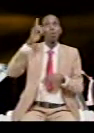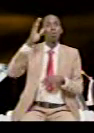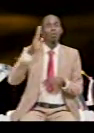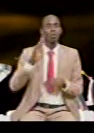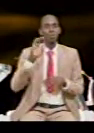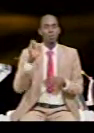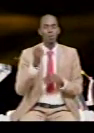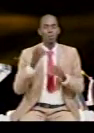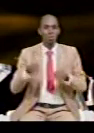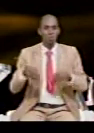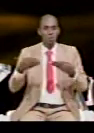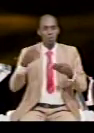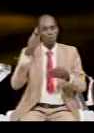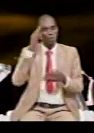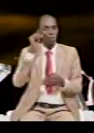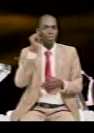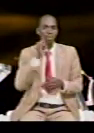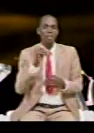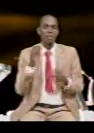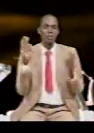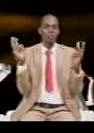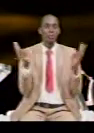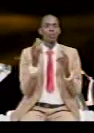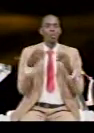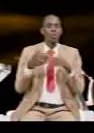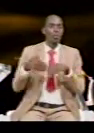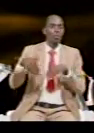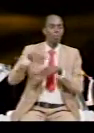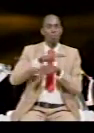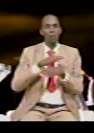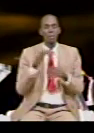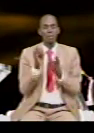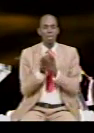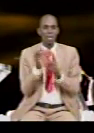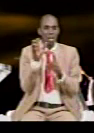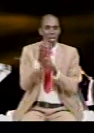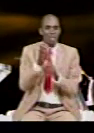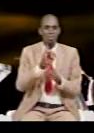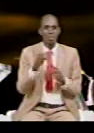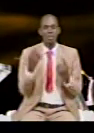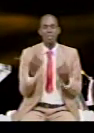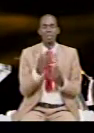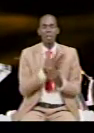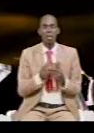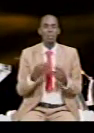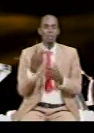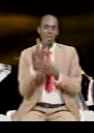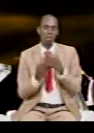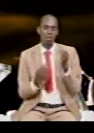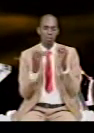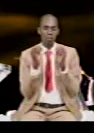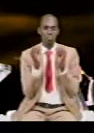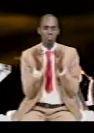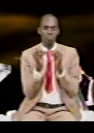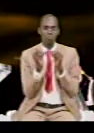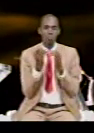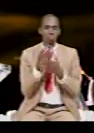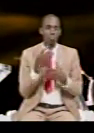victory and over besetting sins and lukewarmness. And it will also help us to